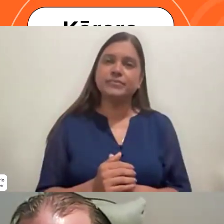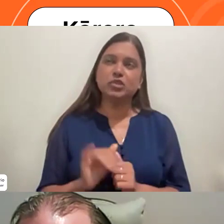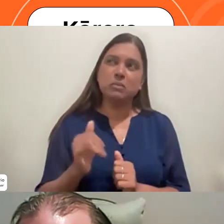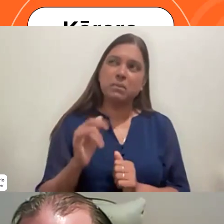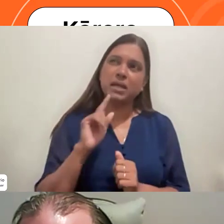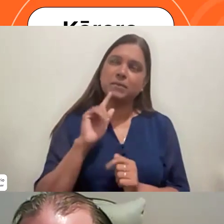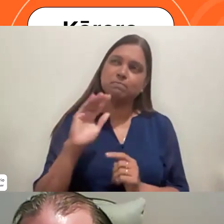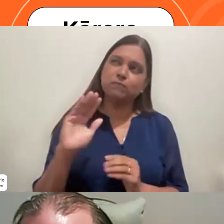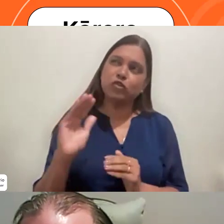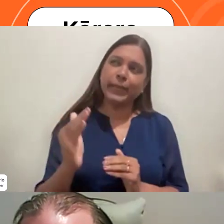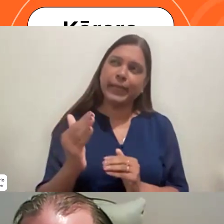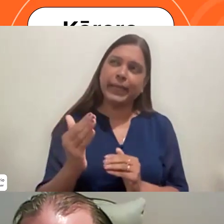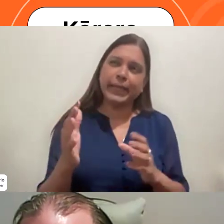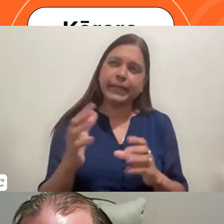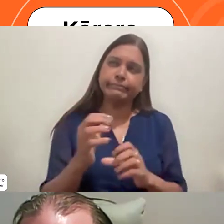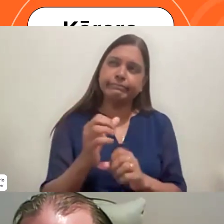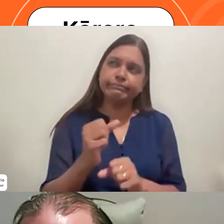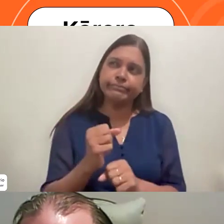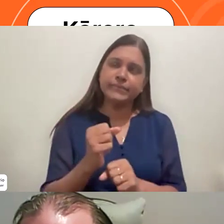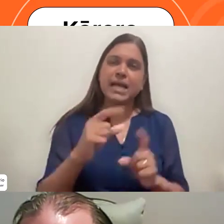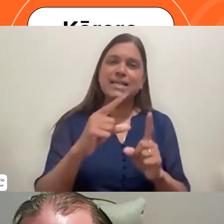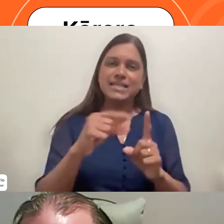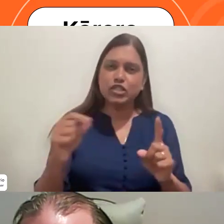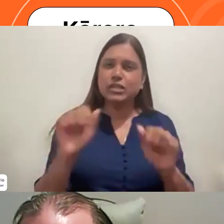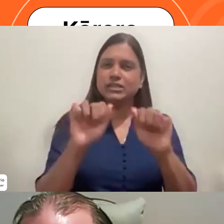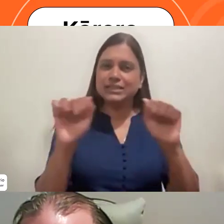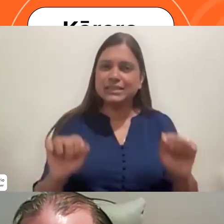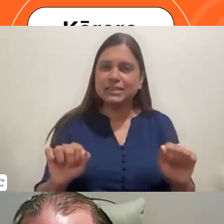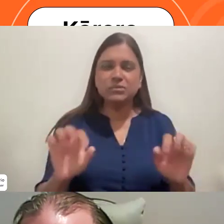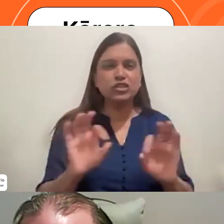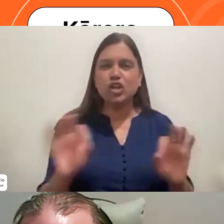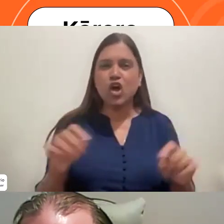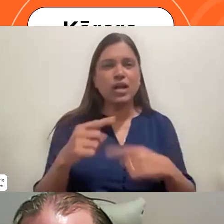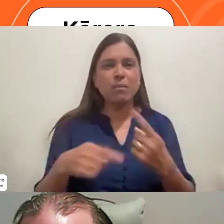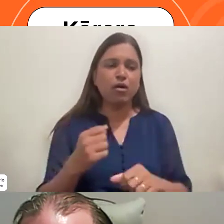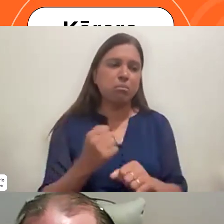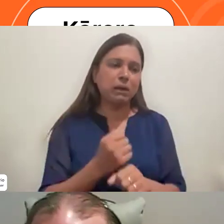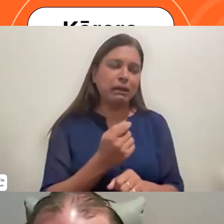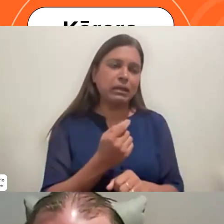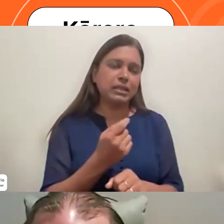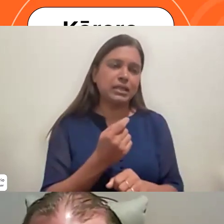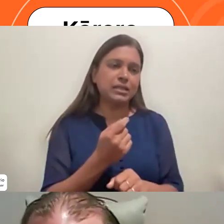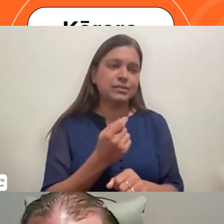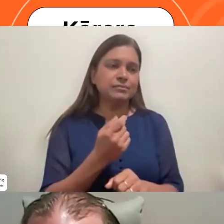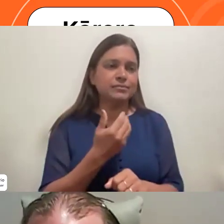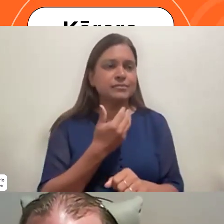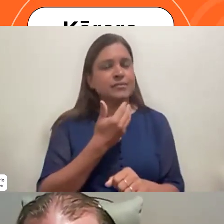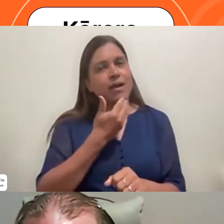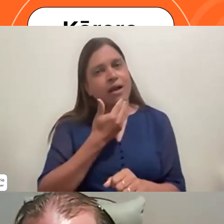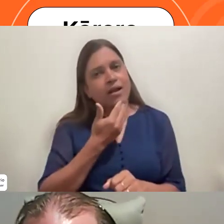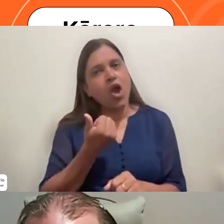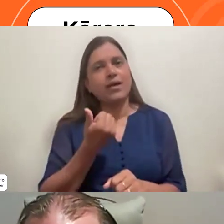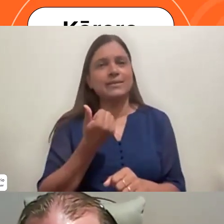for me, digital systems aren't just about convenience. They're not just about creating equal opportunities.